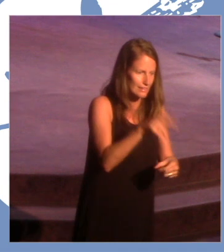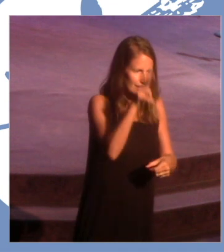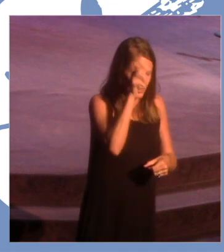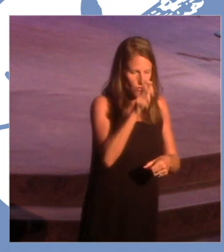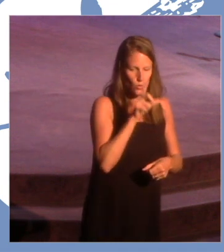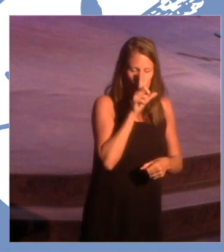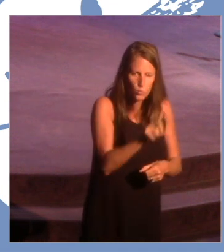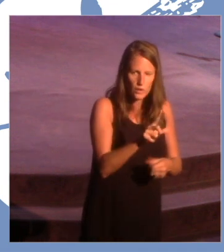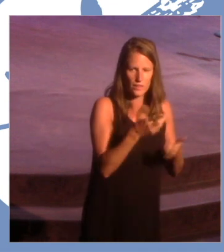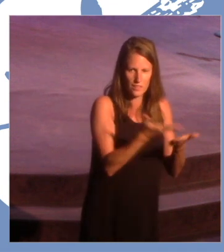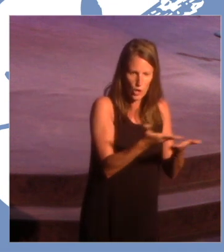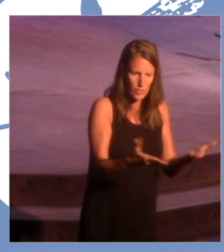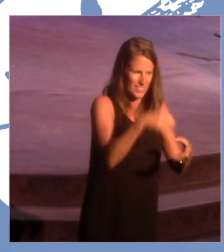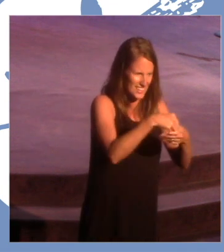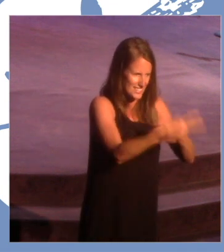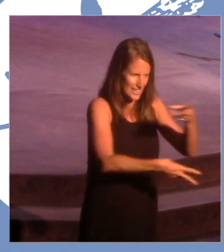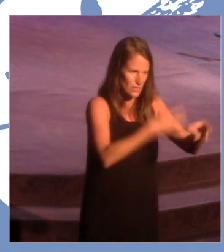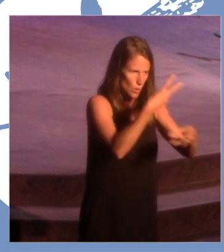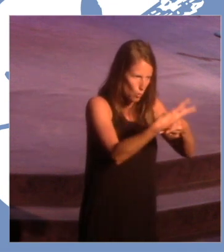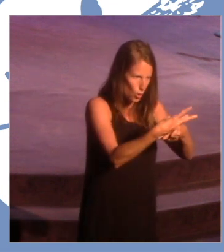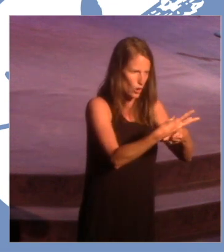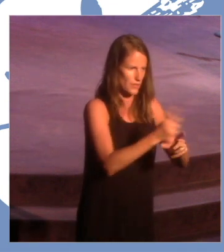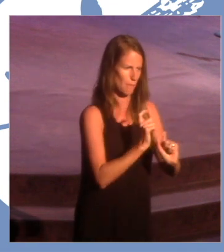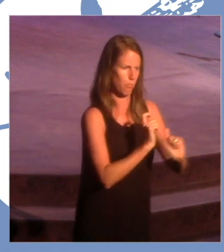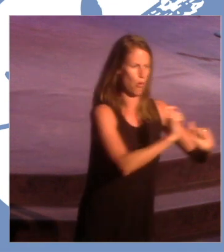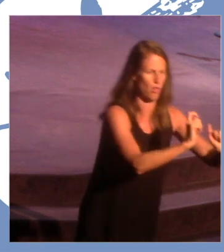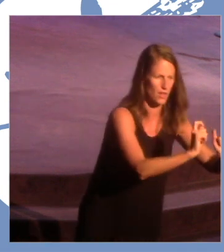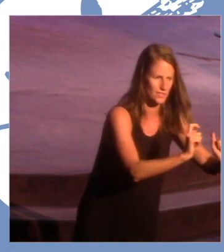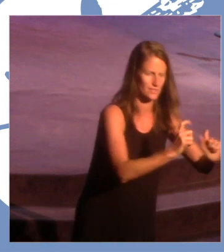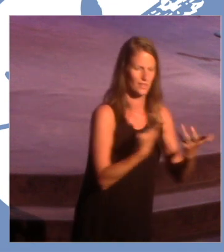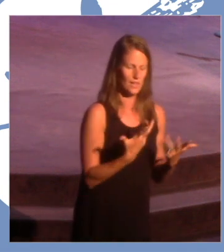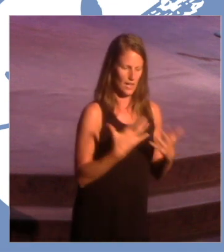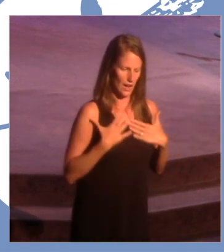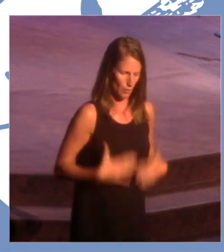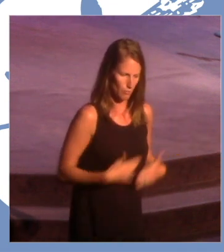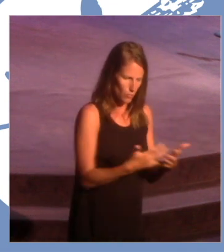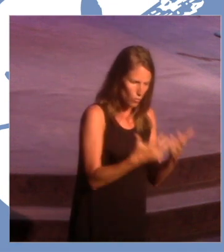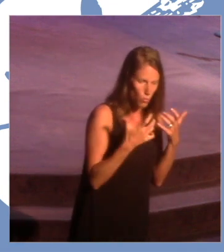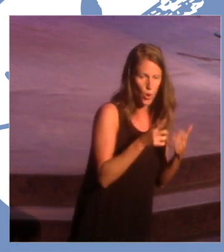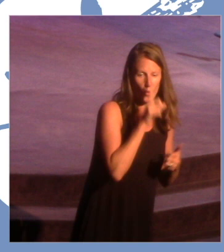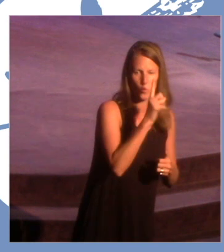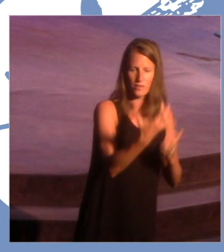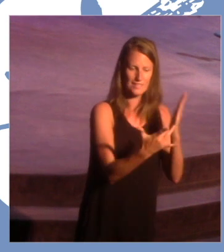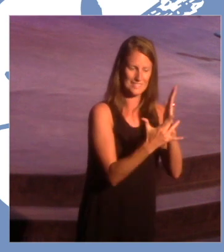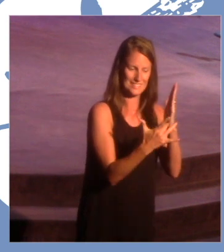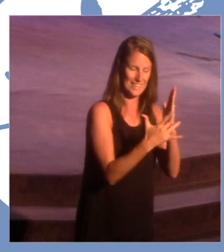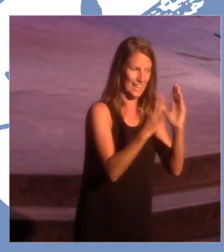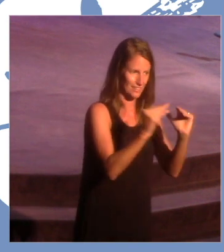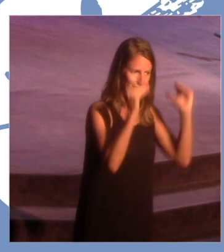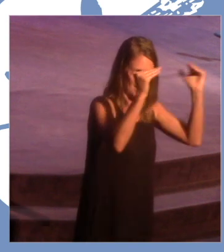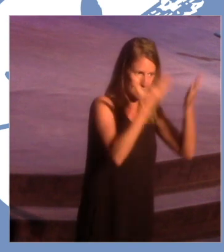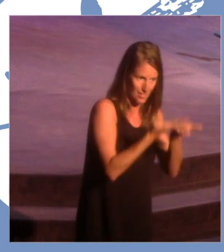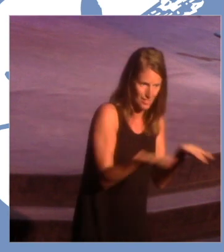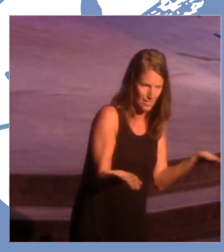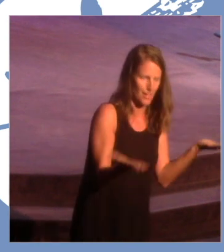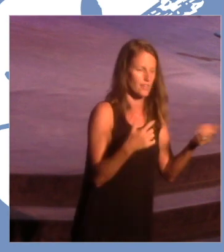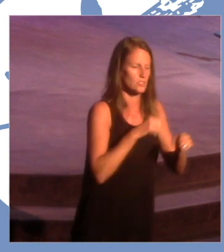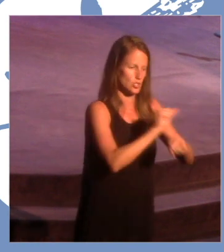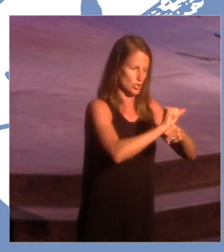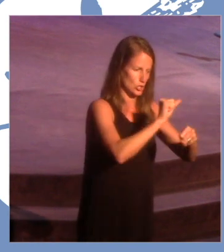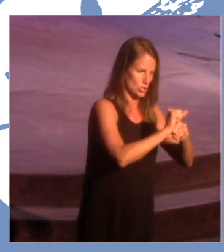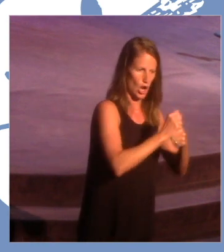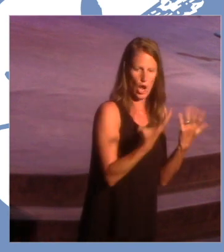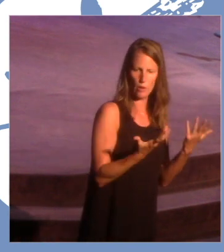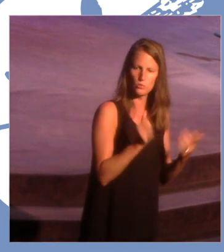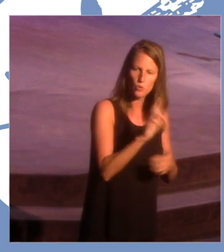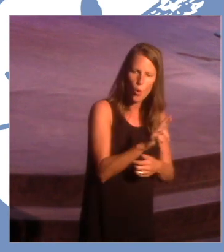time that are minions of the world, the flesh, and the devil. They may range in form from high-tech, socially acceptable preoccupations to